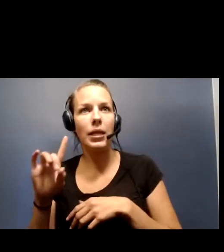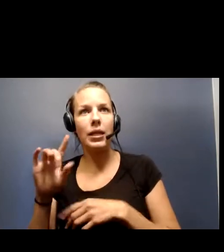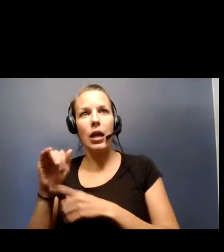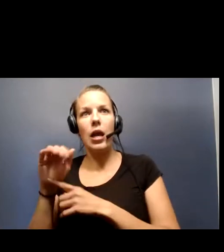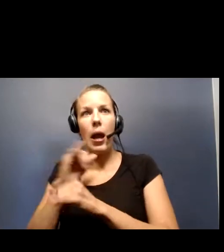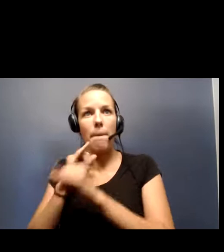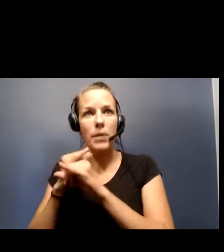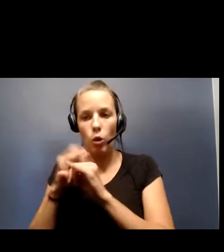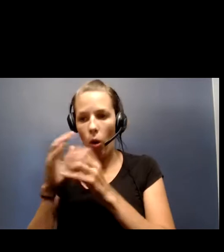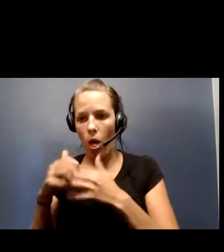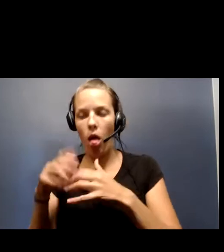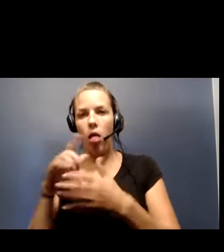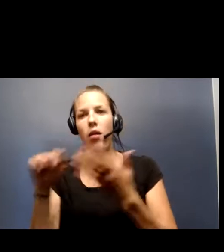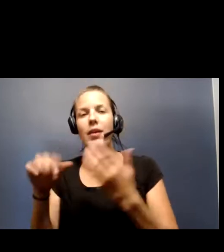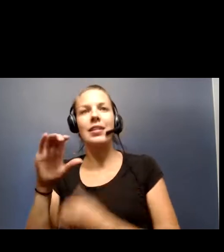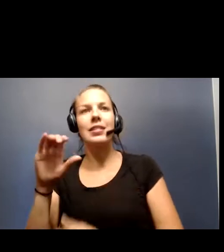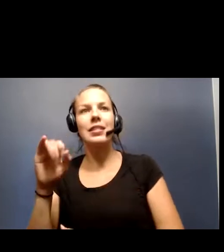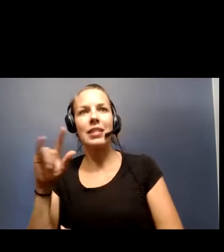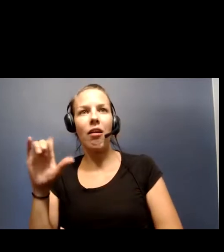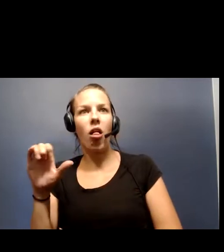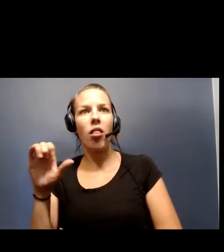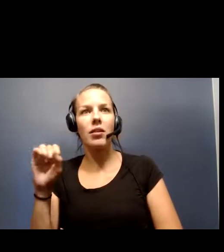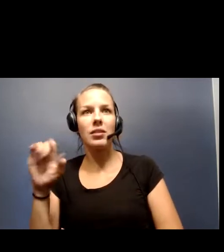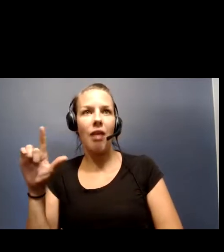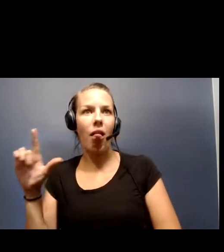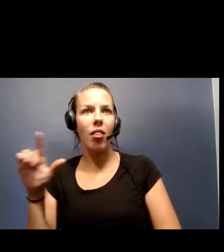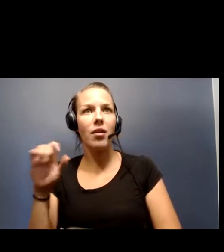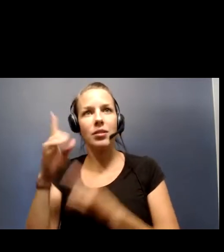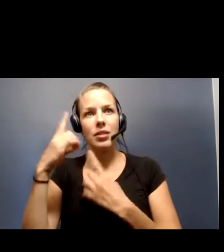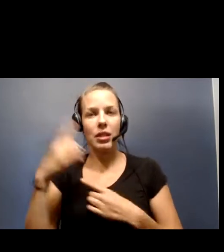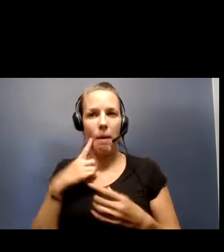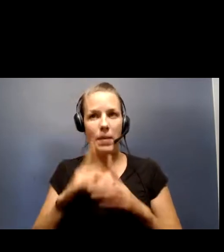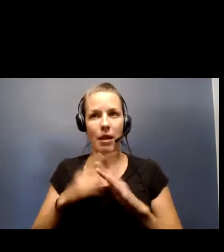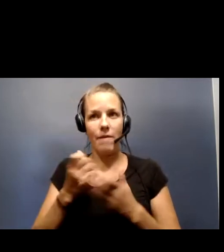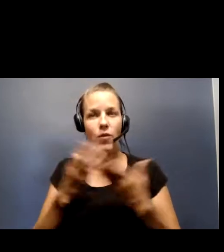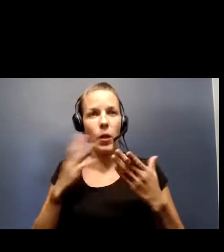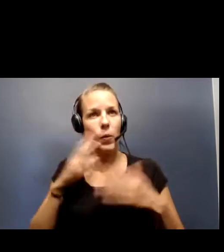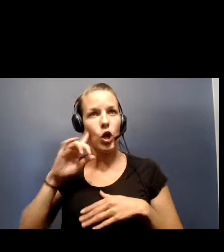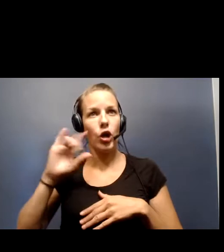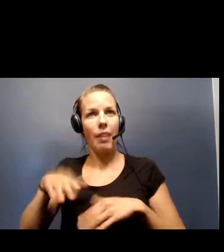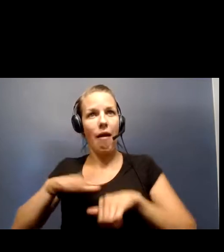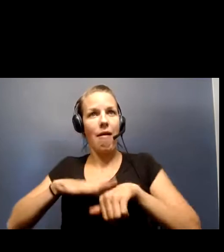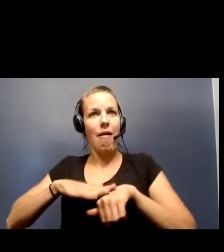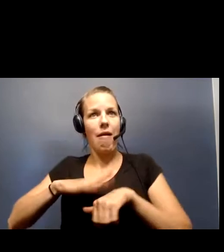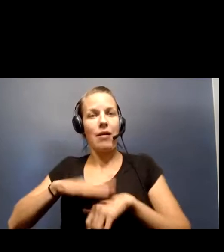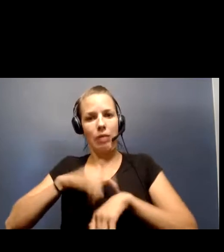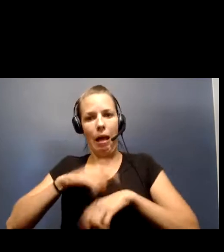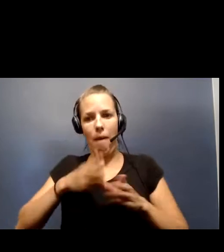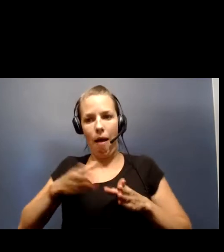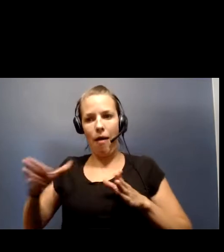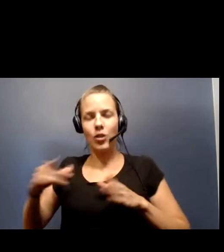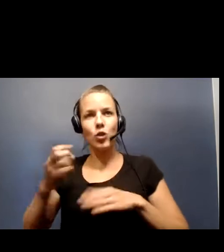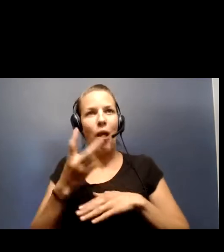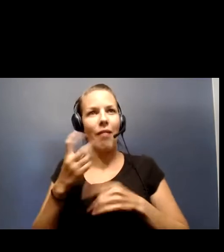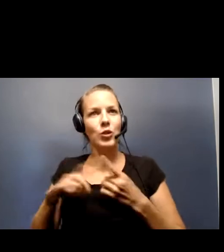immunocompromised states, and sickle cell disease. And at the beginning of all of this, we also heard that cautionary timeline, 12 to 18